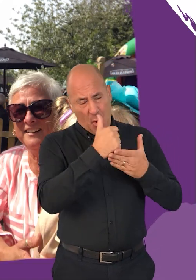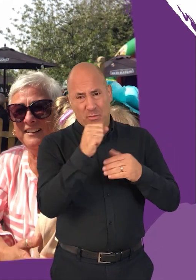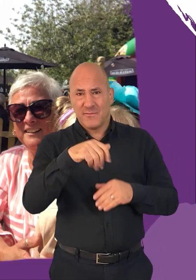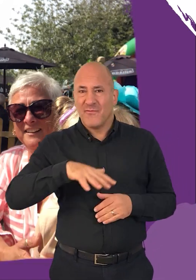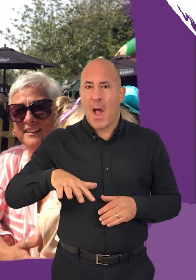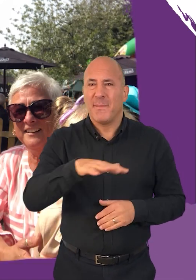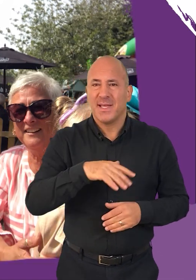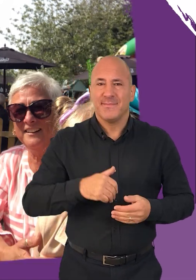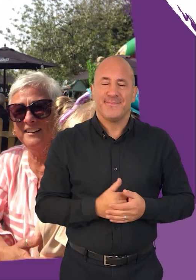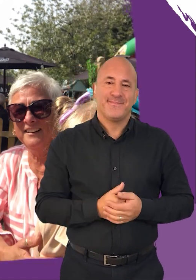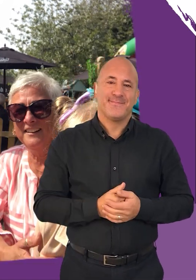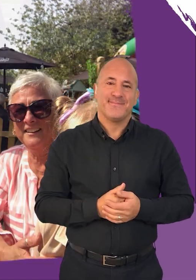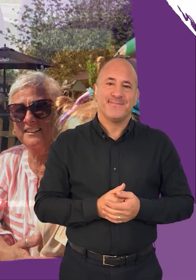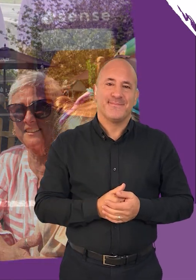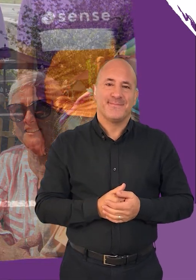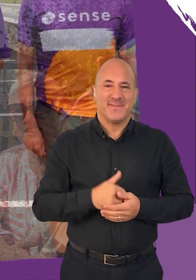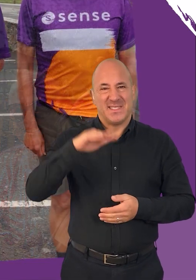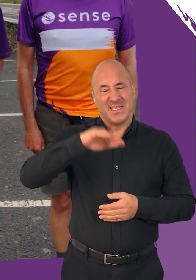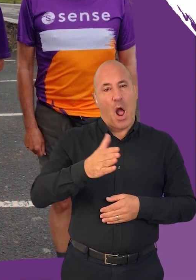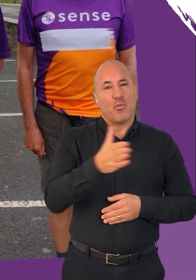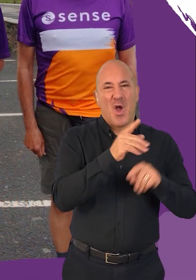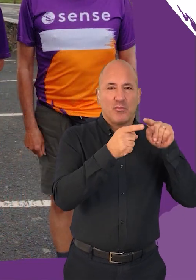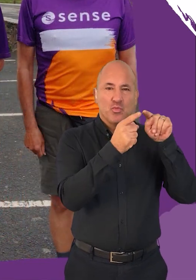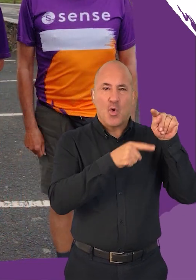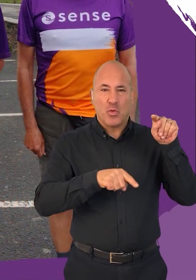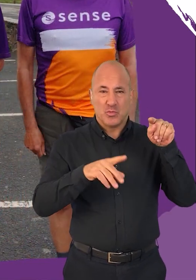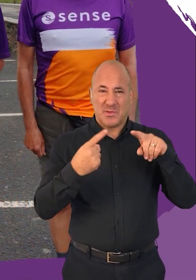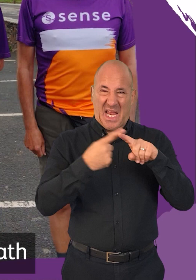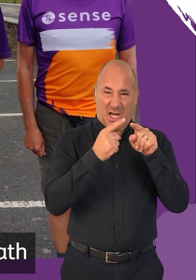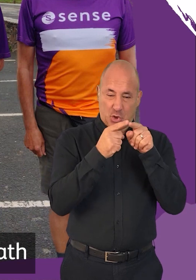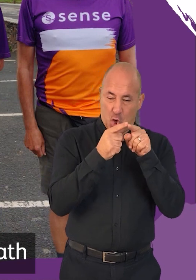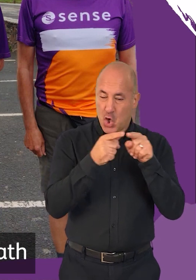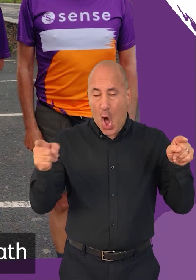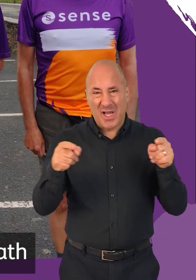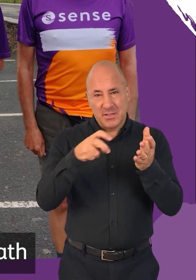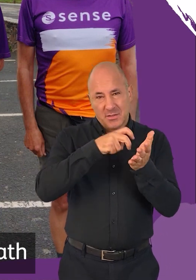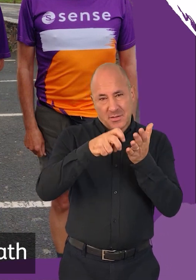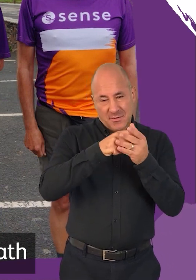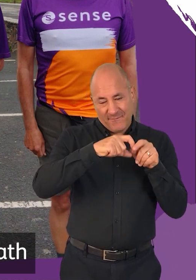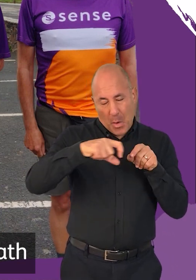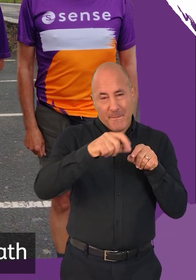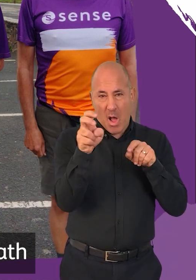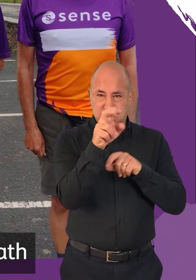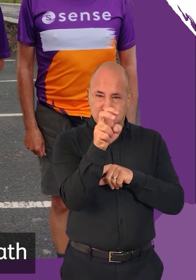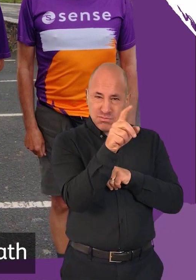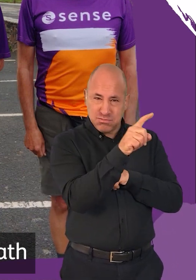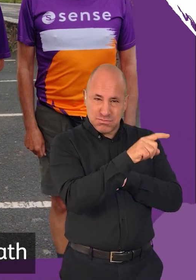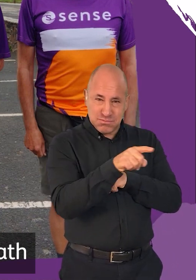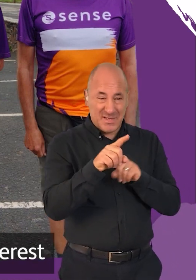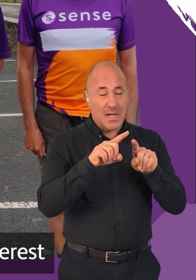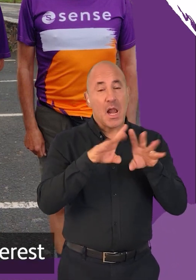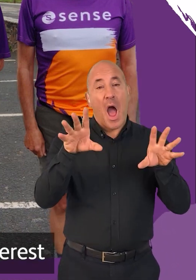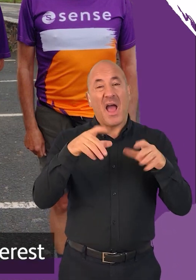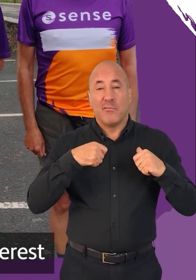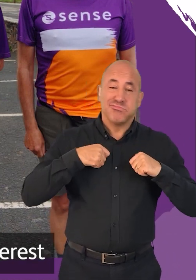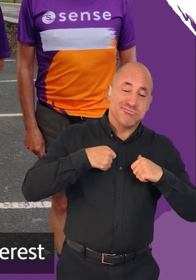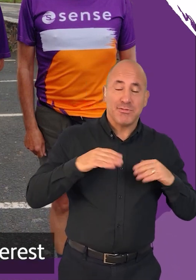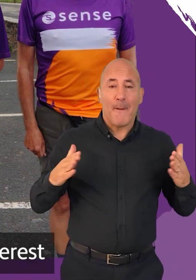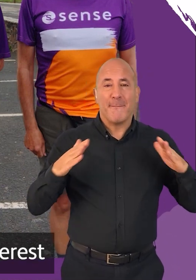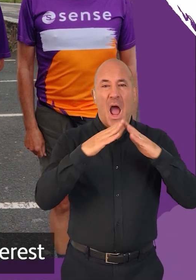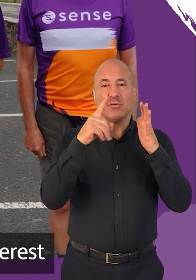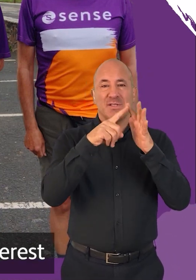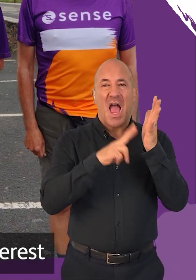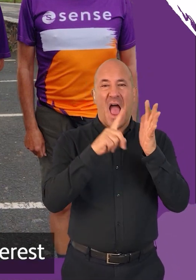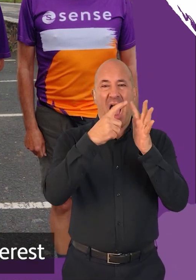for their support of his family. The Southwest Coastal Path is England's longest waymarked footpath and is